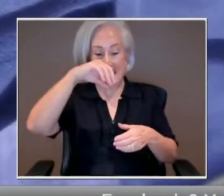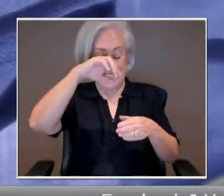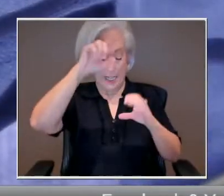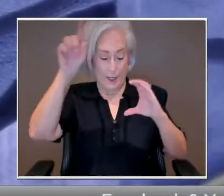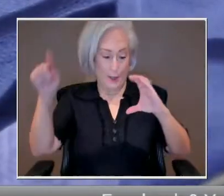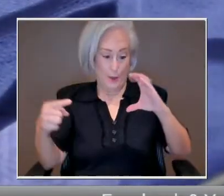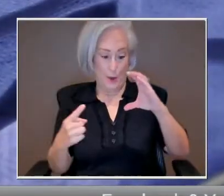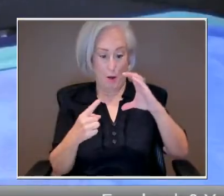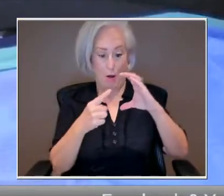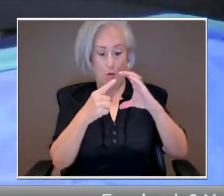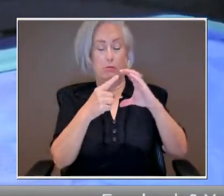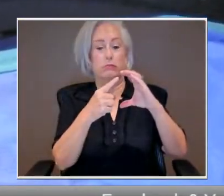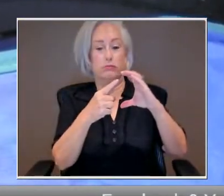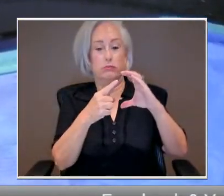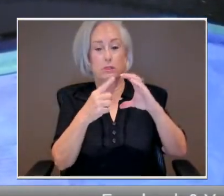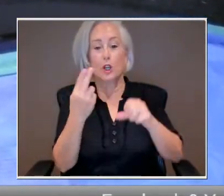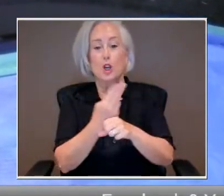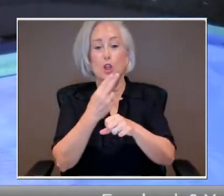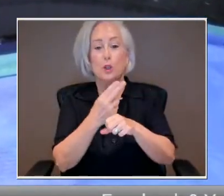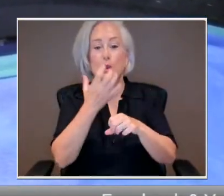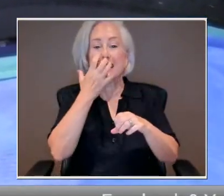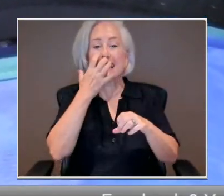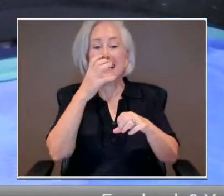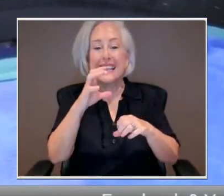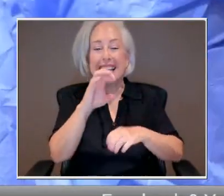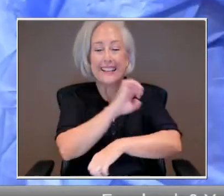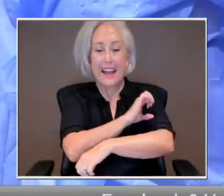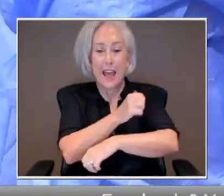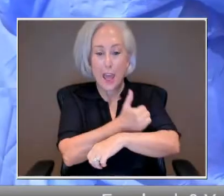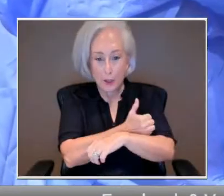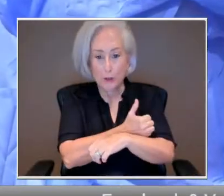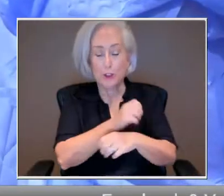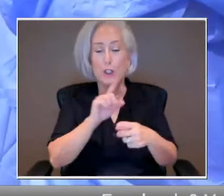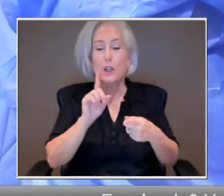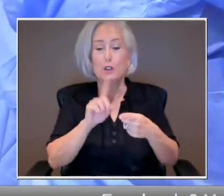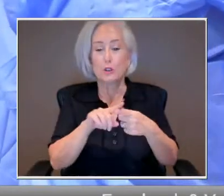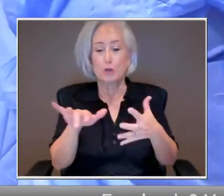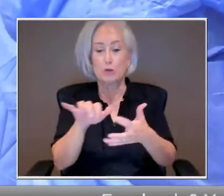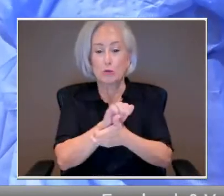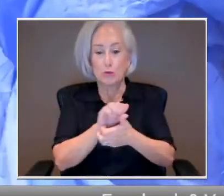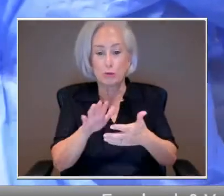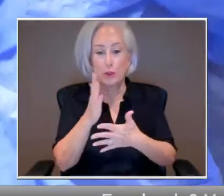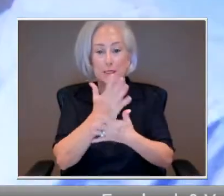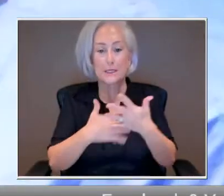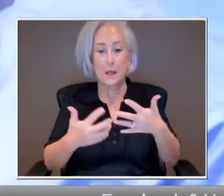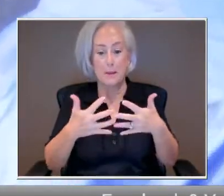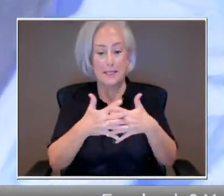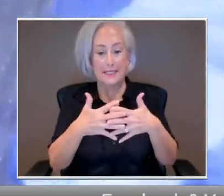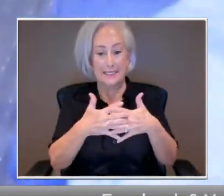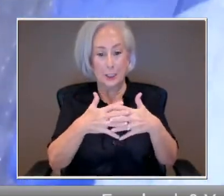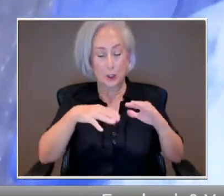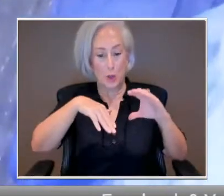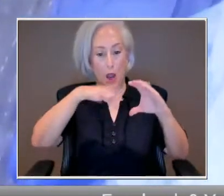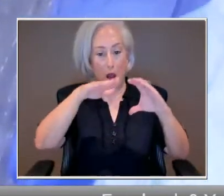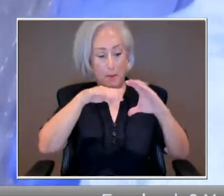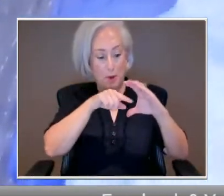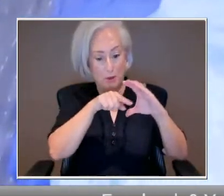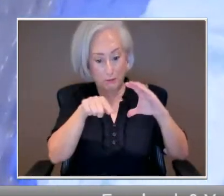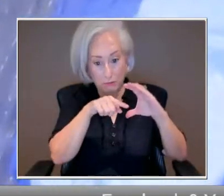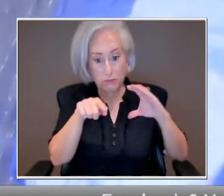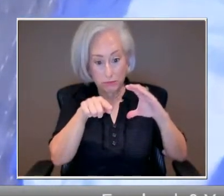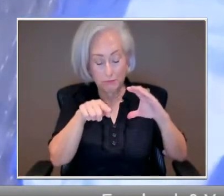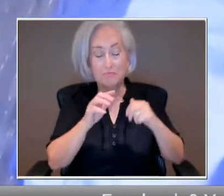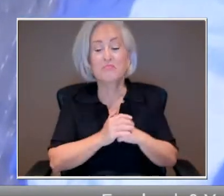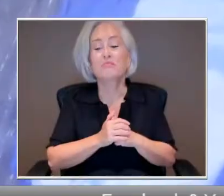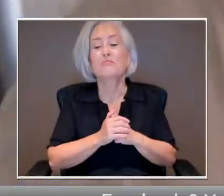to destroy some of the tissue in that upper chamber to keep those signals from being sent. Nicole was home the very next day,